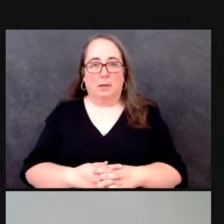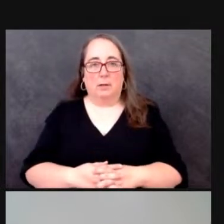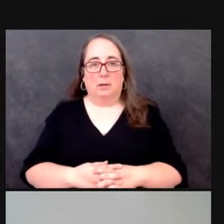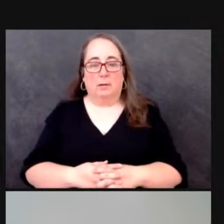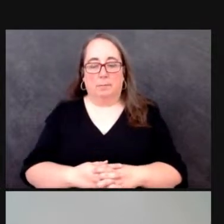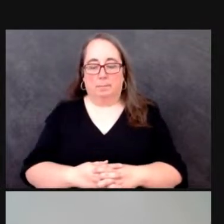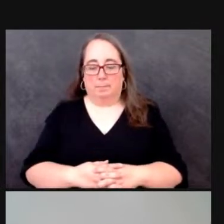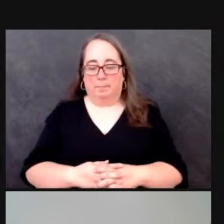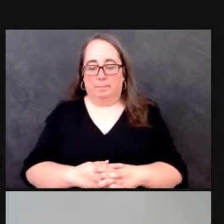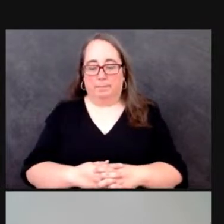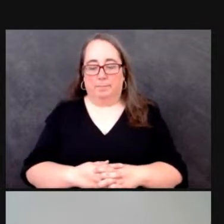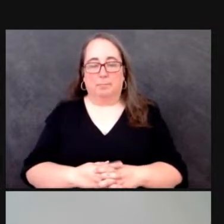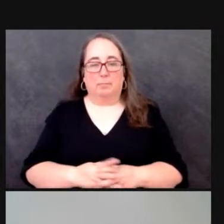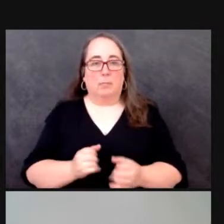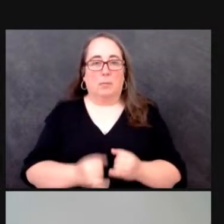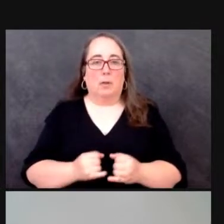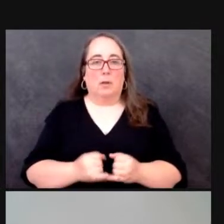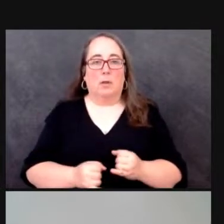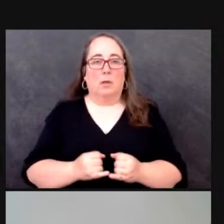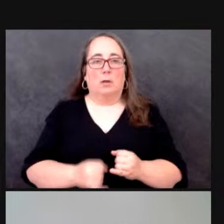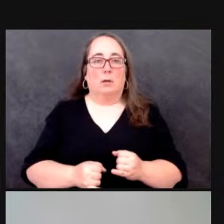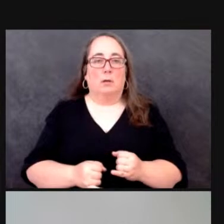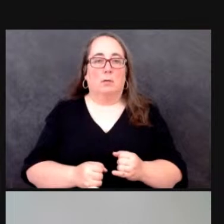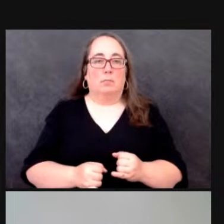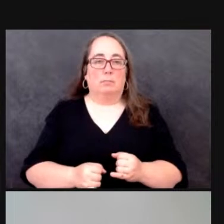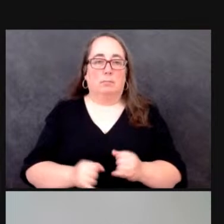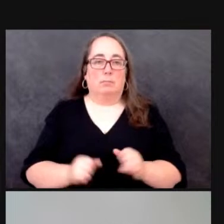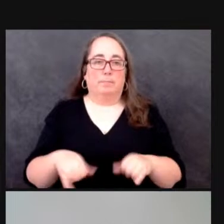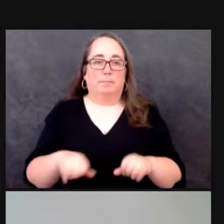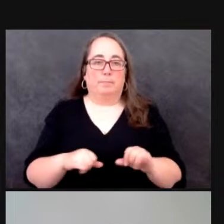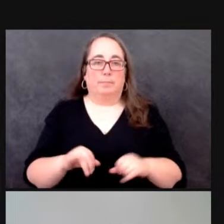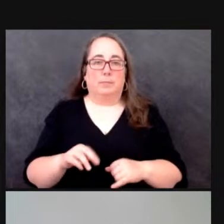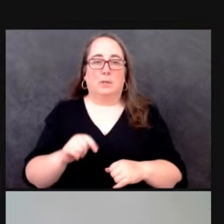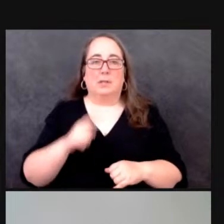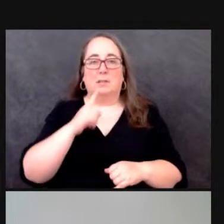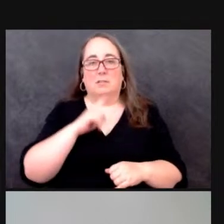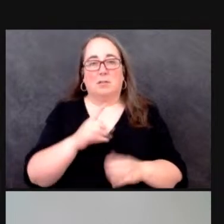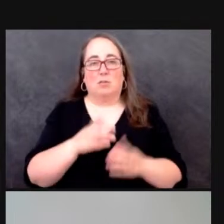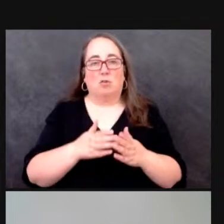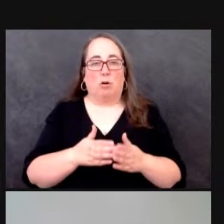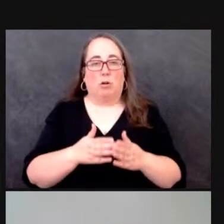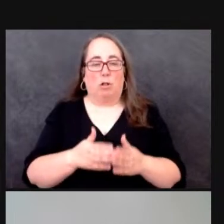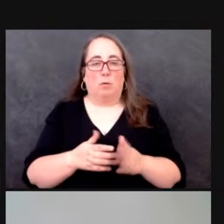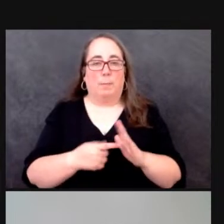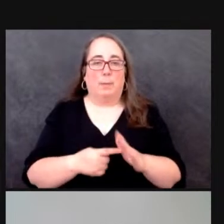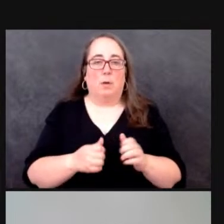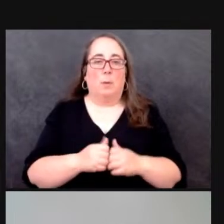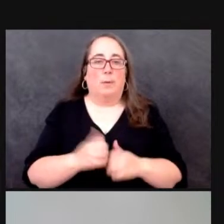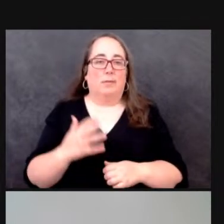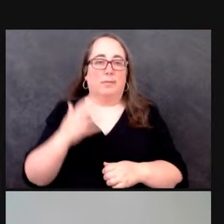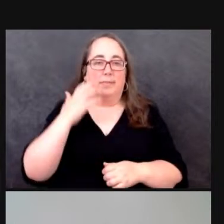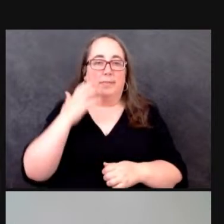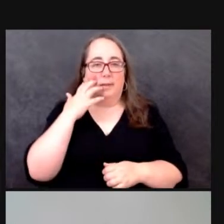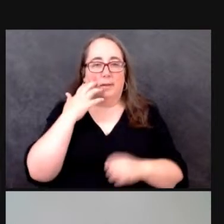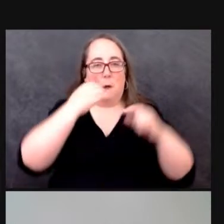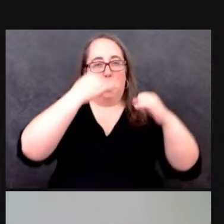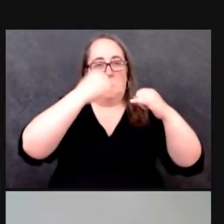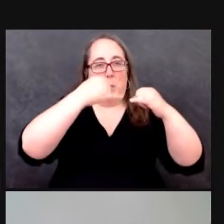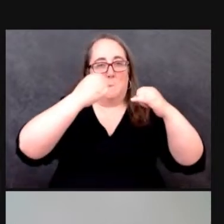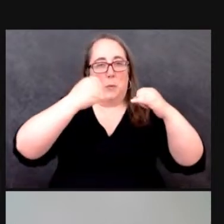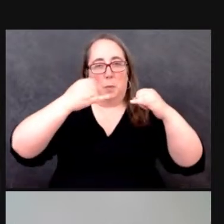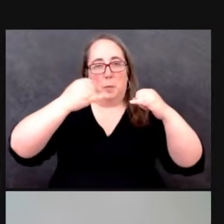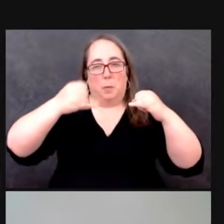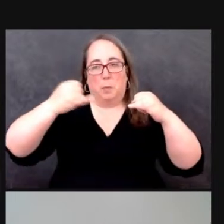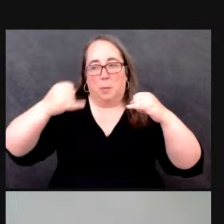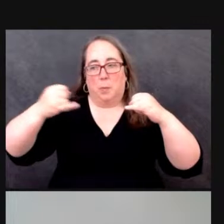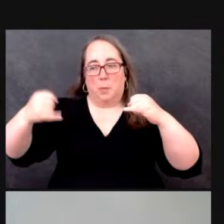And last but not least, the final common element is nautical, represented by a thick twist of rope. Once